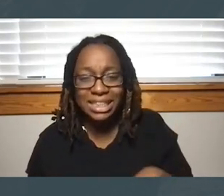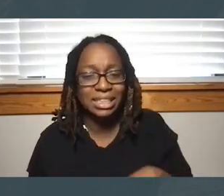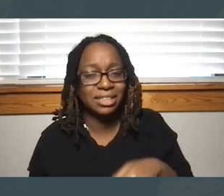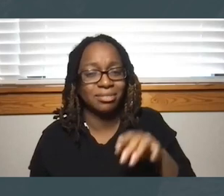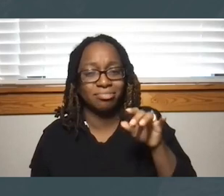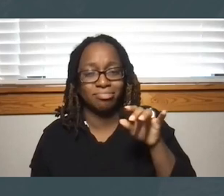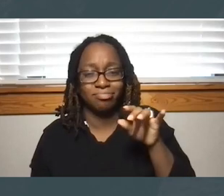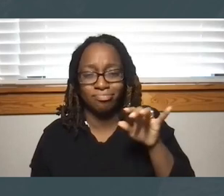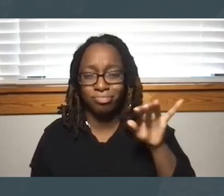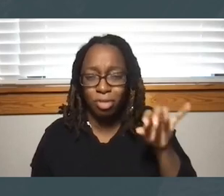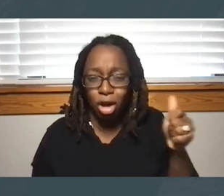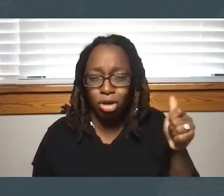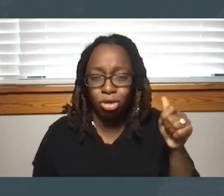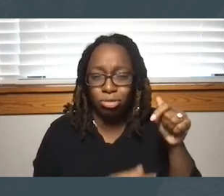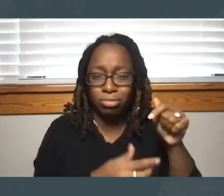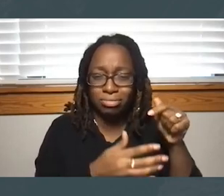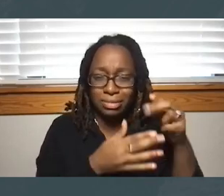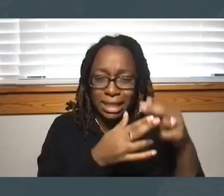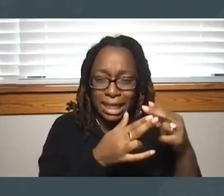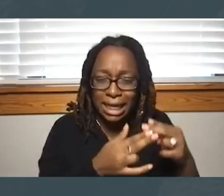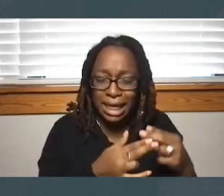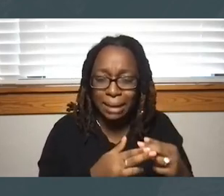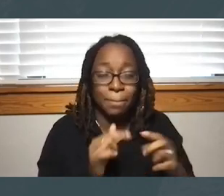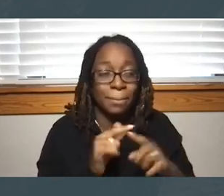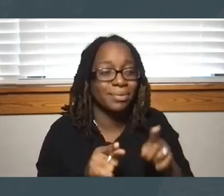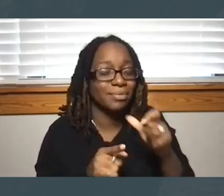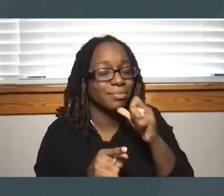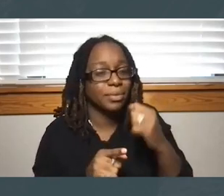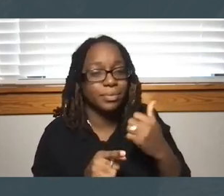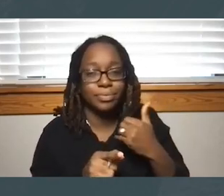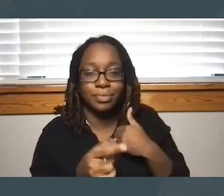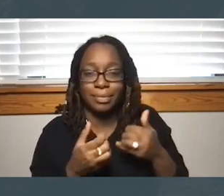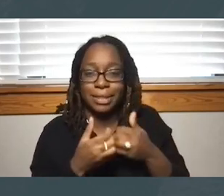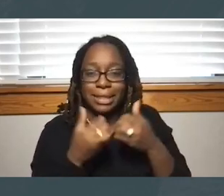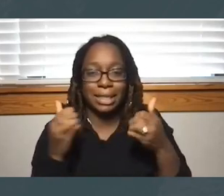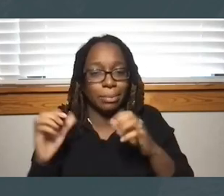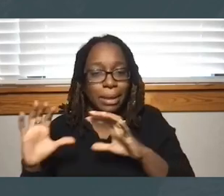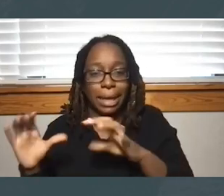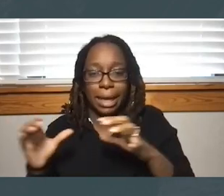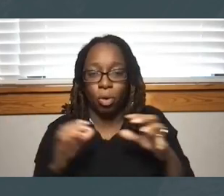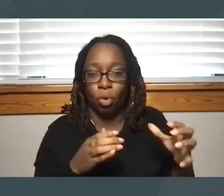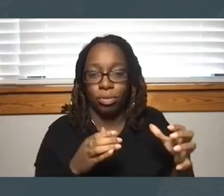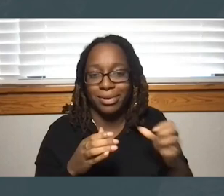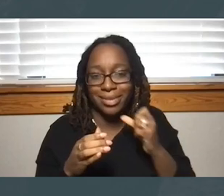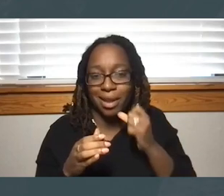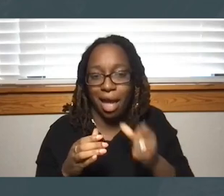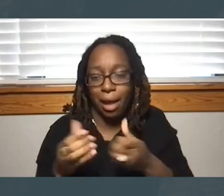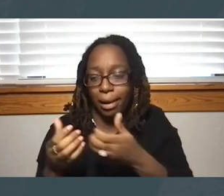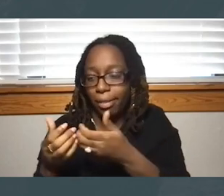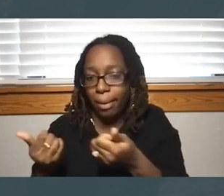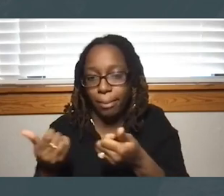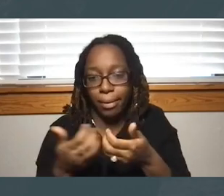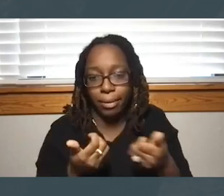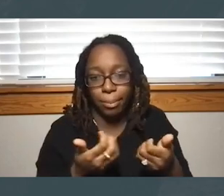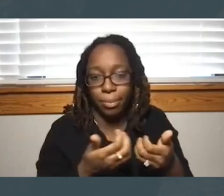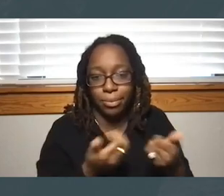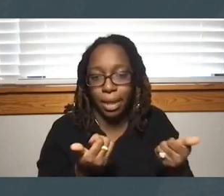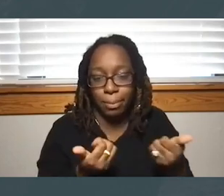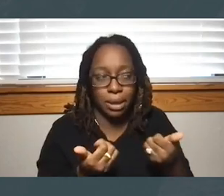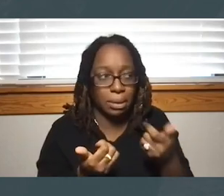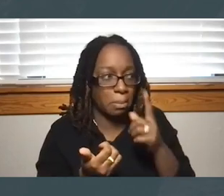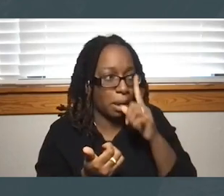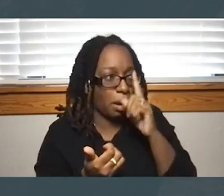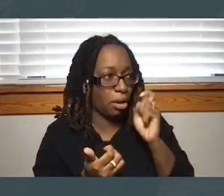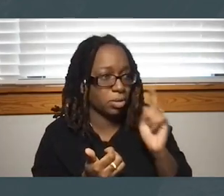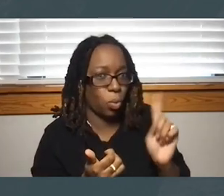have separate categories in my head based upon their